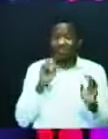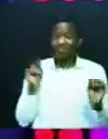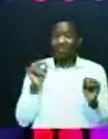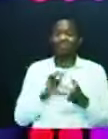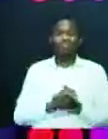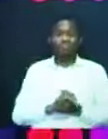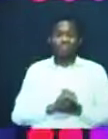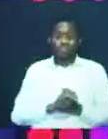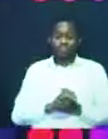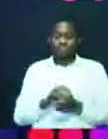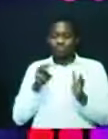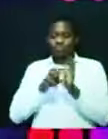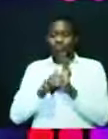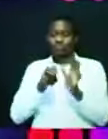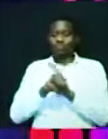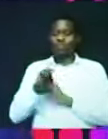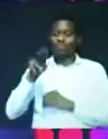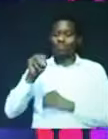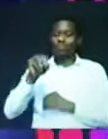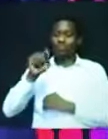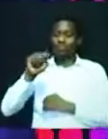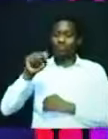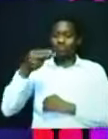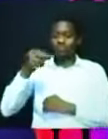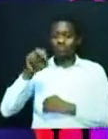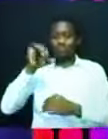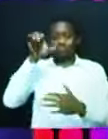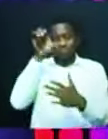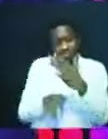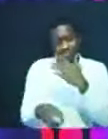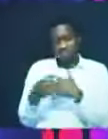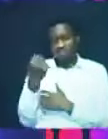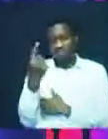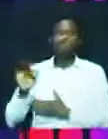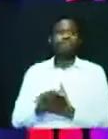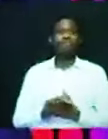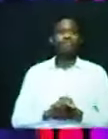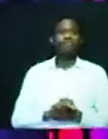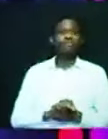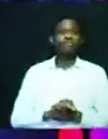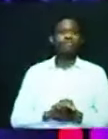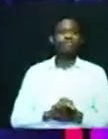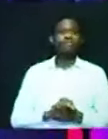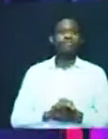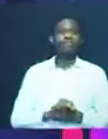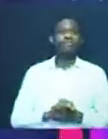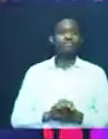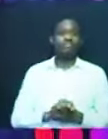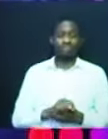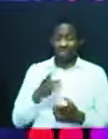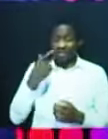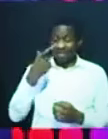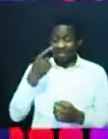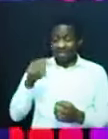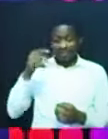Matthew chapter 11, verse 19. The Son of